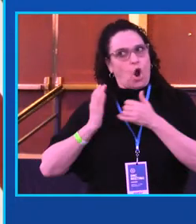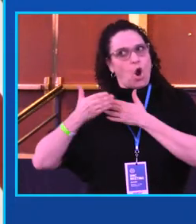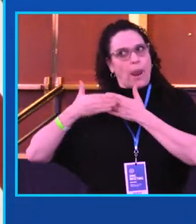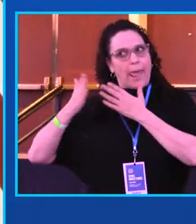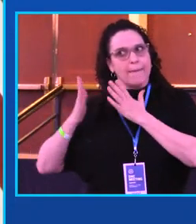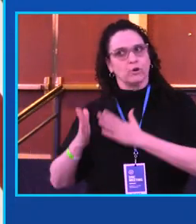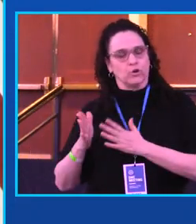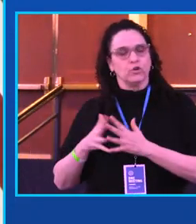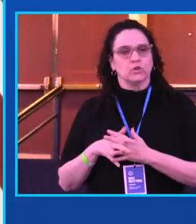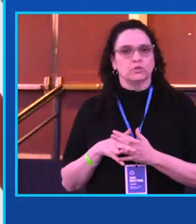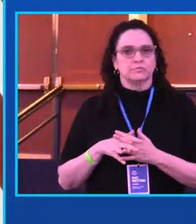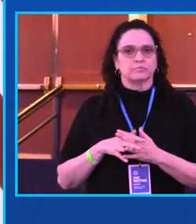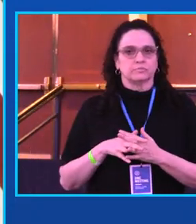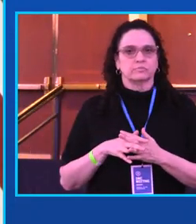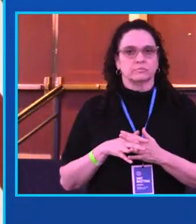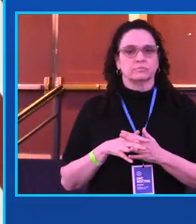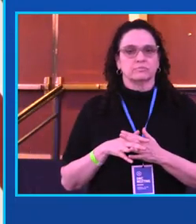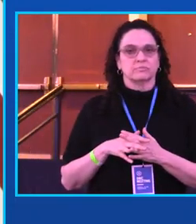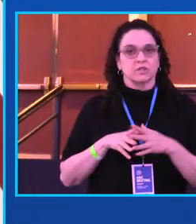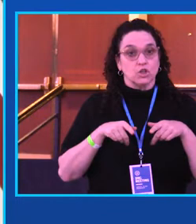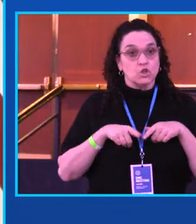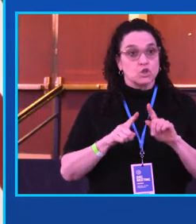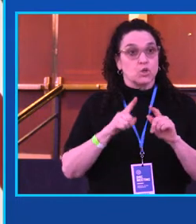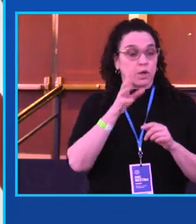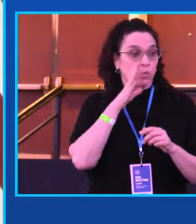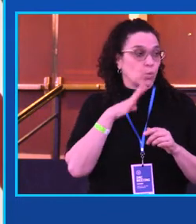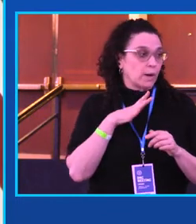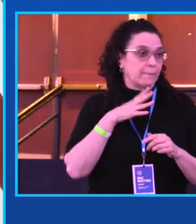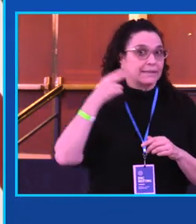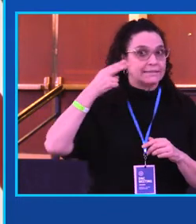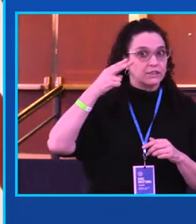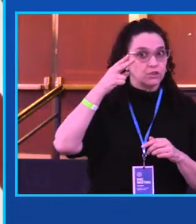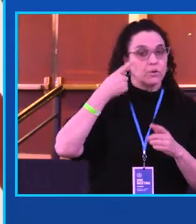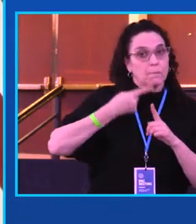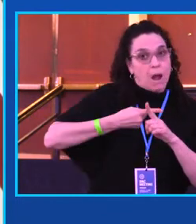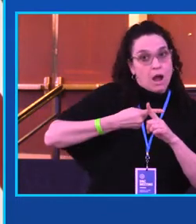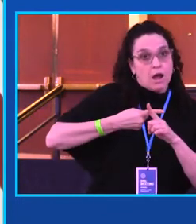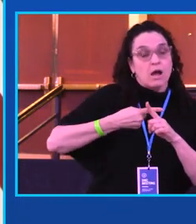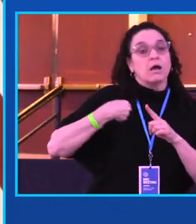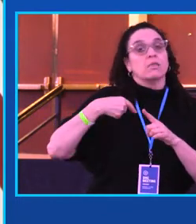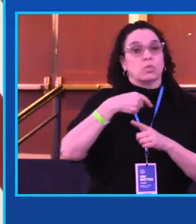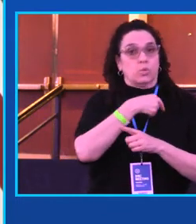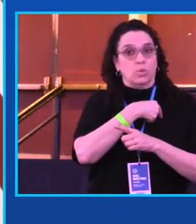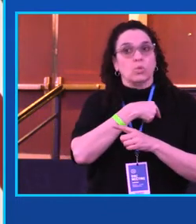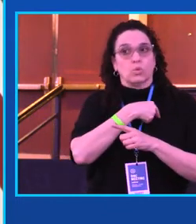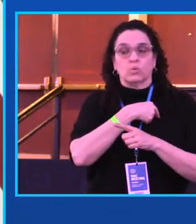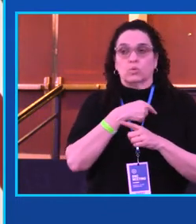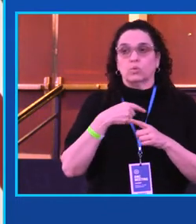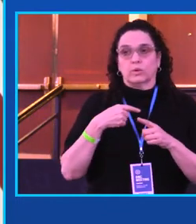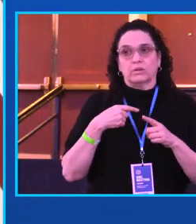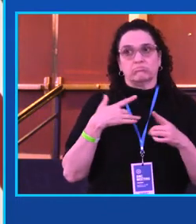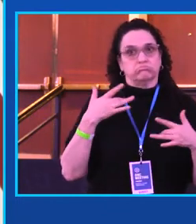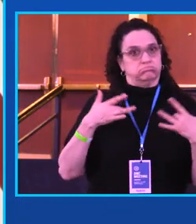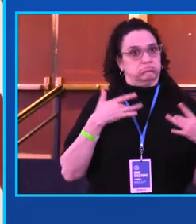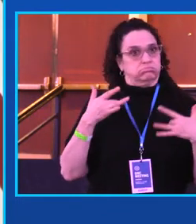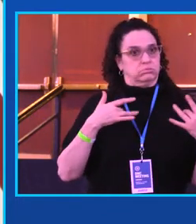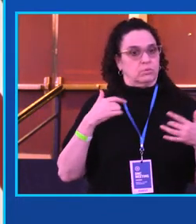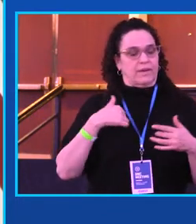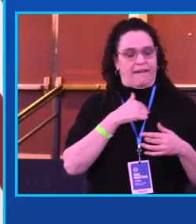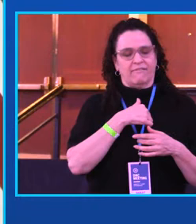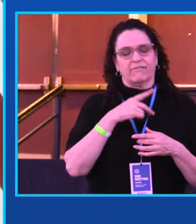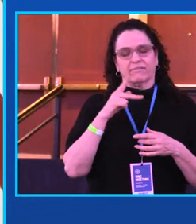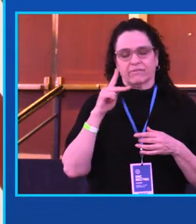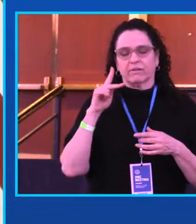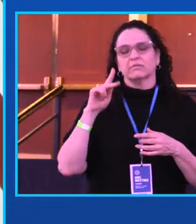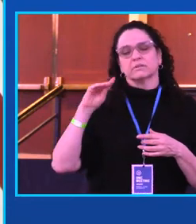With this being Women's History Month, we applaud that we have Kamala Harris, the first black